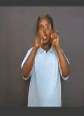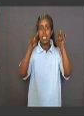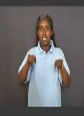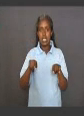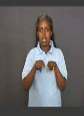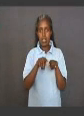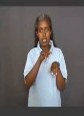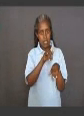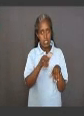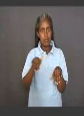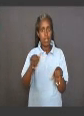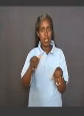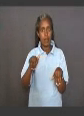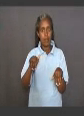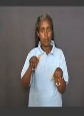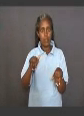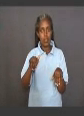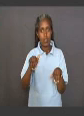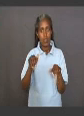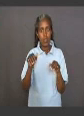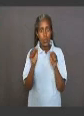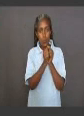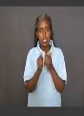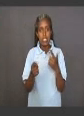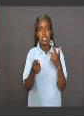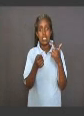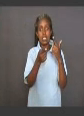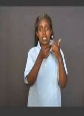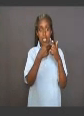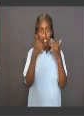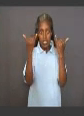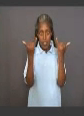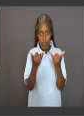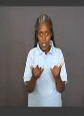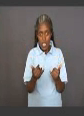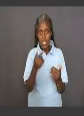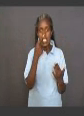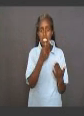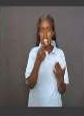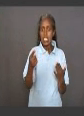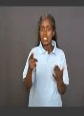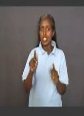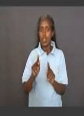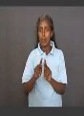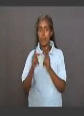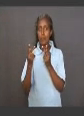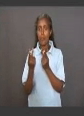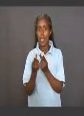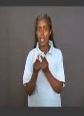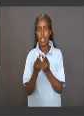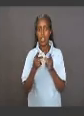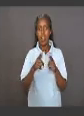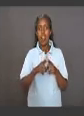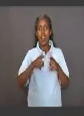are similar, with the second figure in each pair a